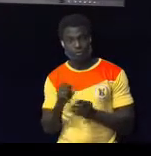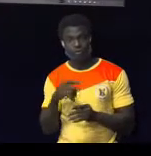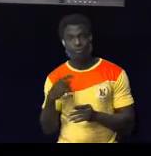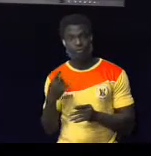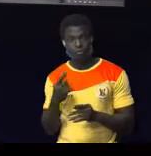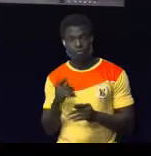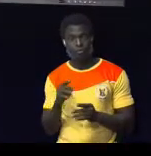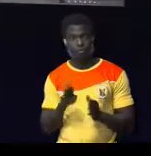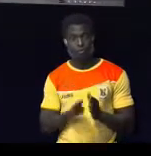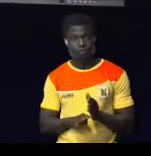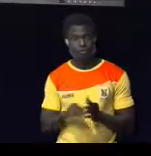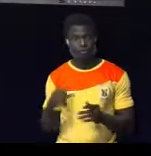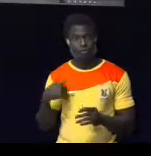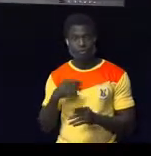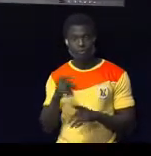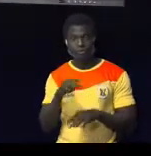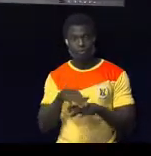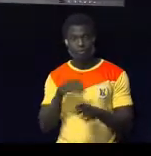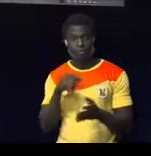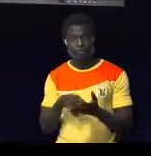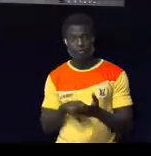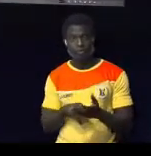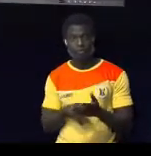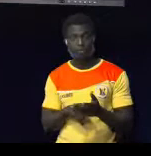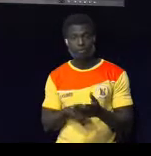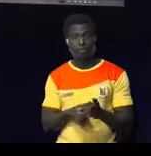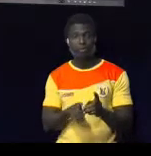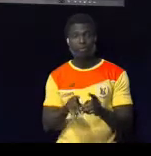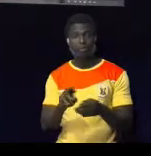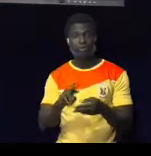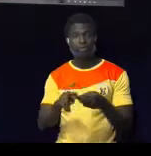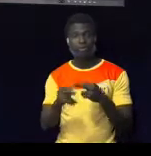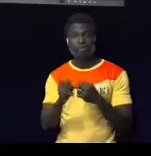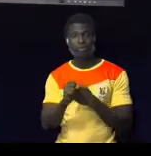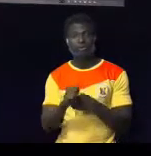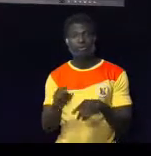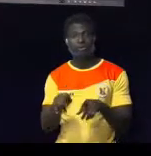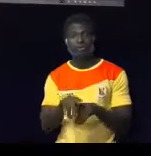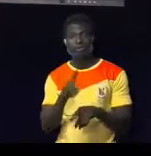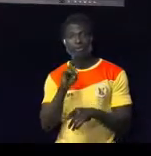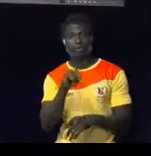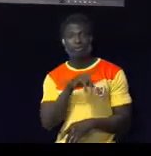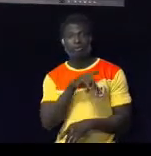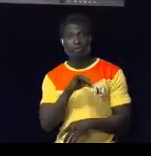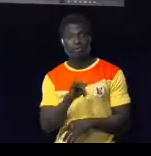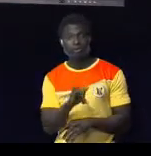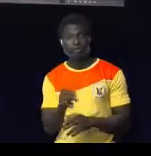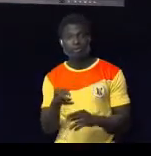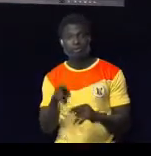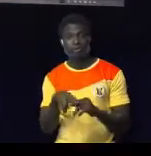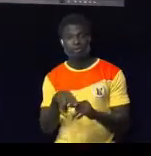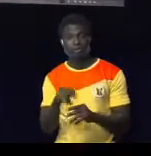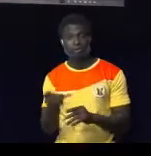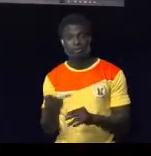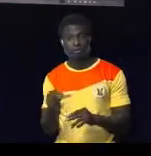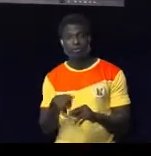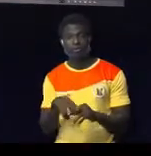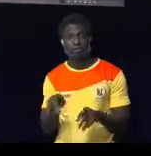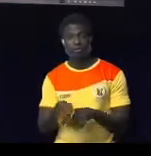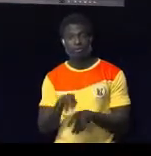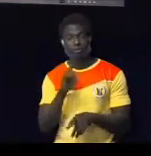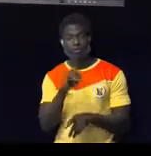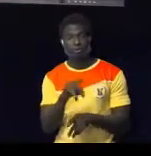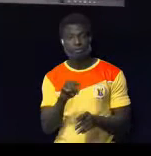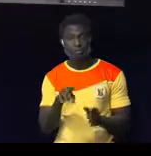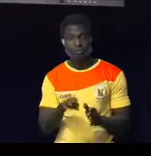that amount also decreases. We call this the direct relationship, okay? As one quantity increases, the other increases. As